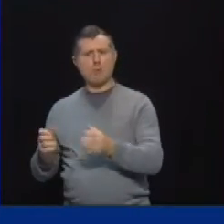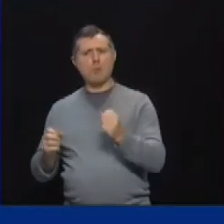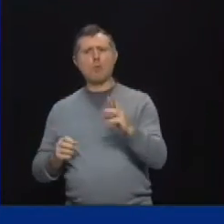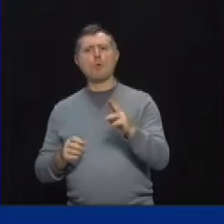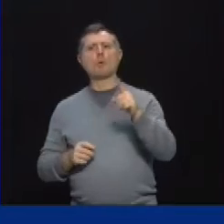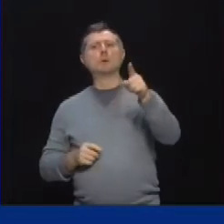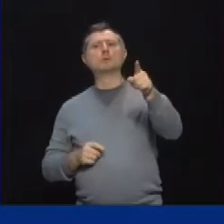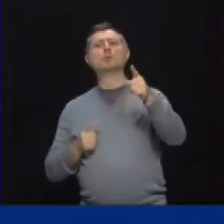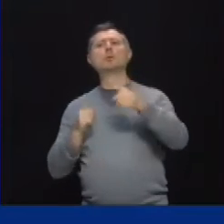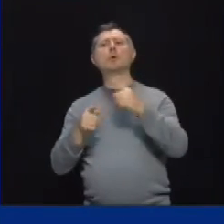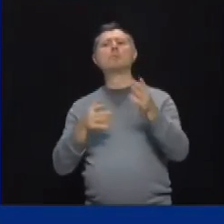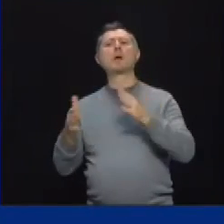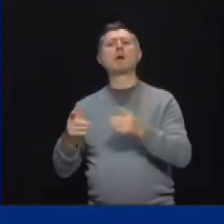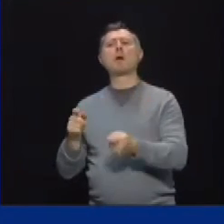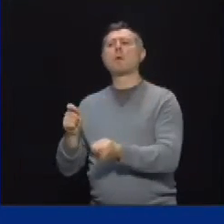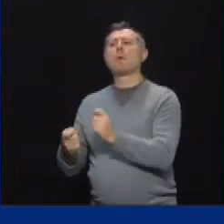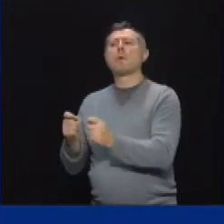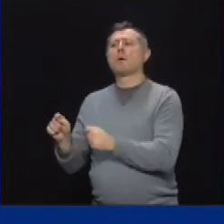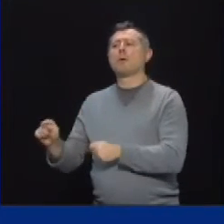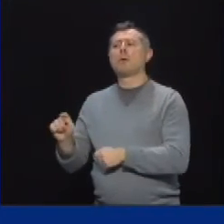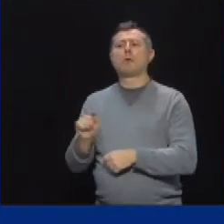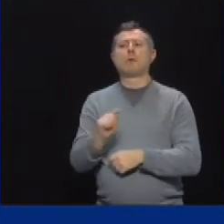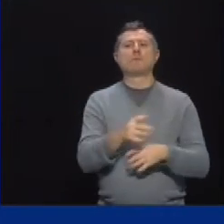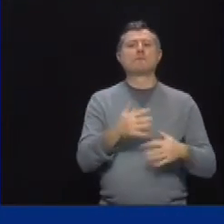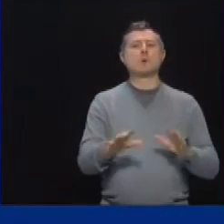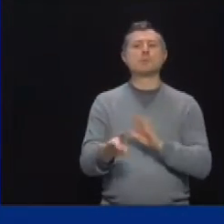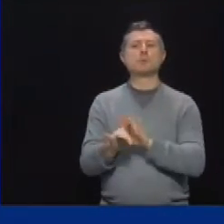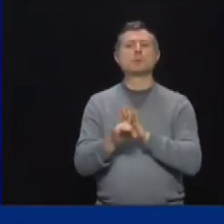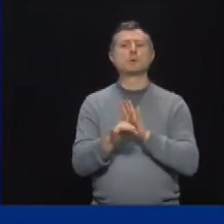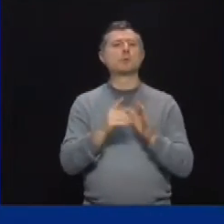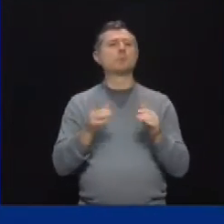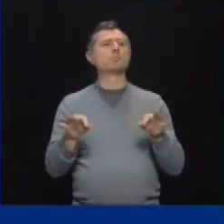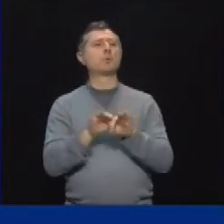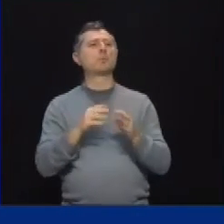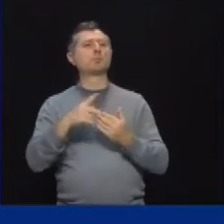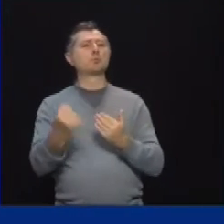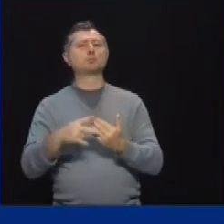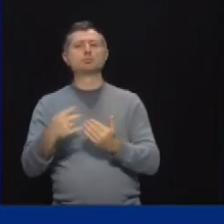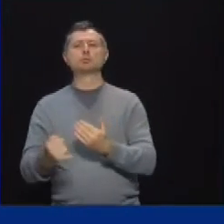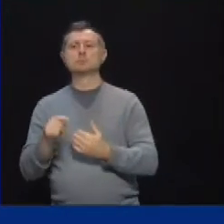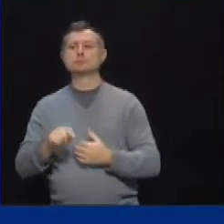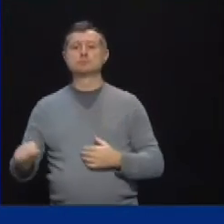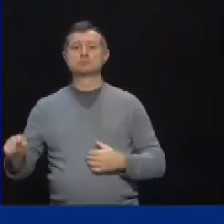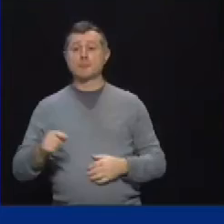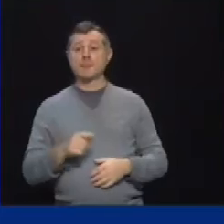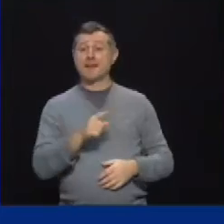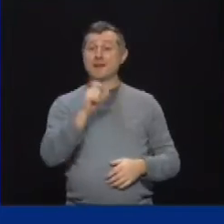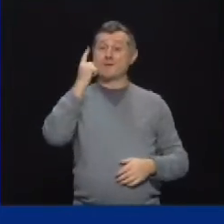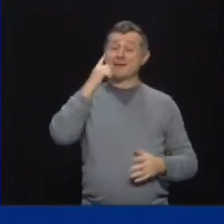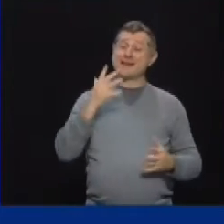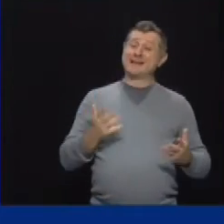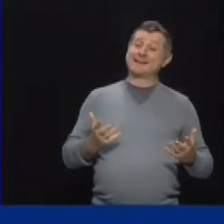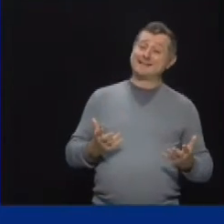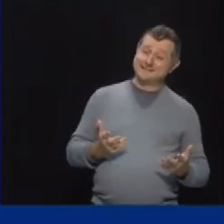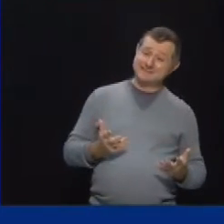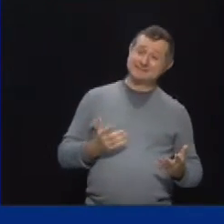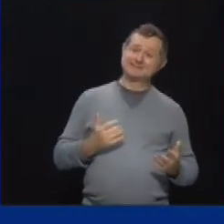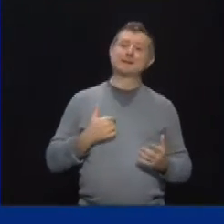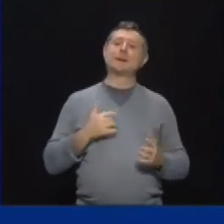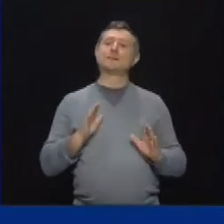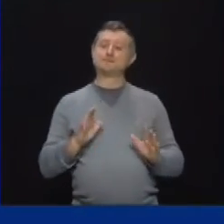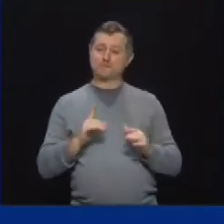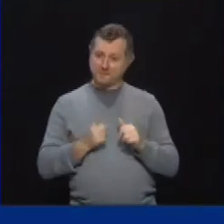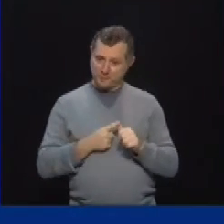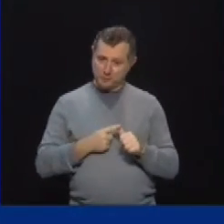key projects? Well, Jimmy, we're going to be a little more respectful in this environment and not refer to him as the last guy.